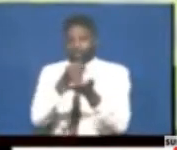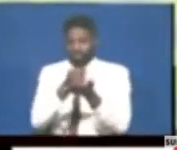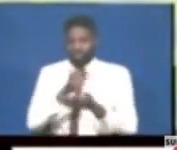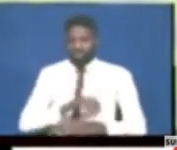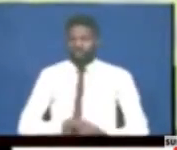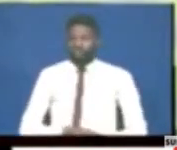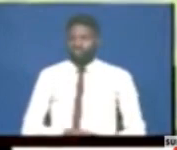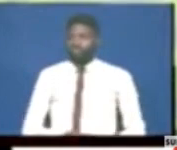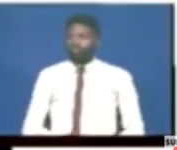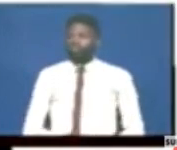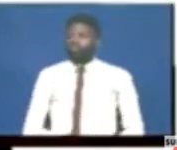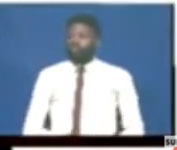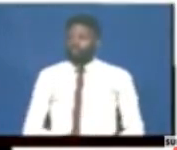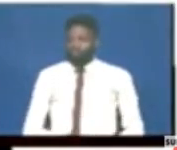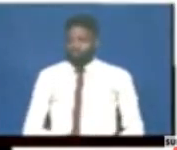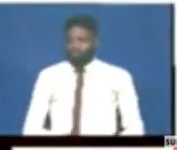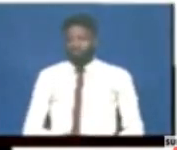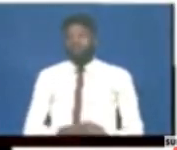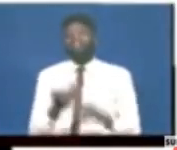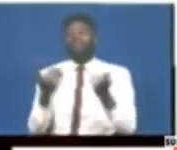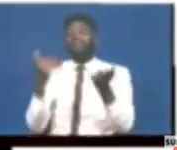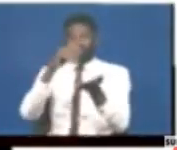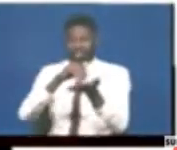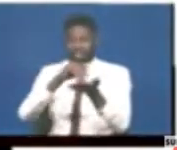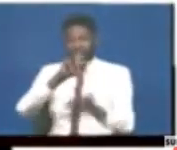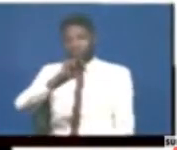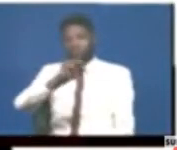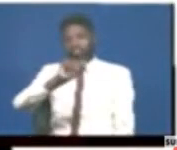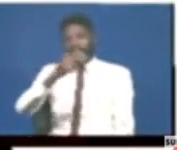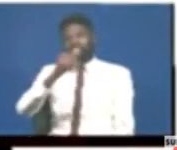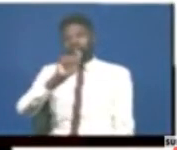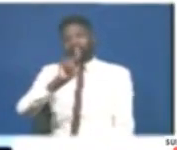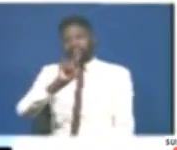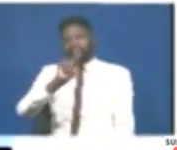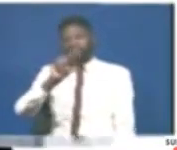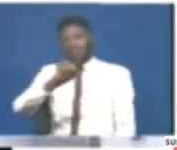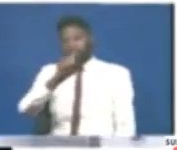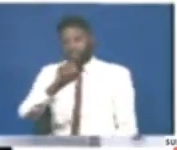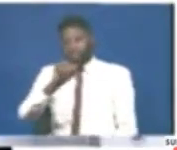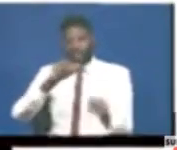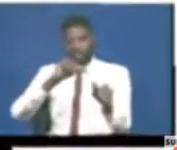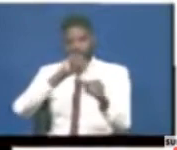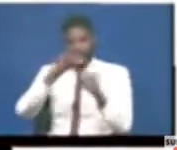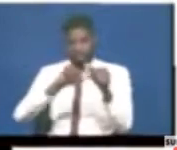I'm back to Mr. Mahat with the question of voter turnout.